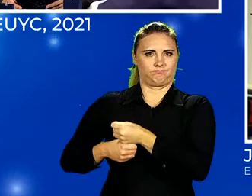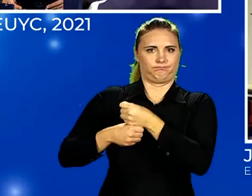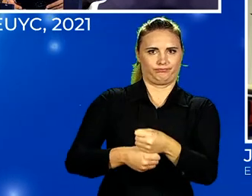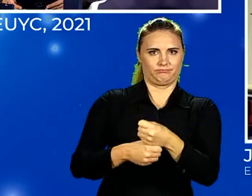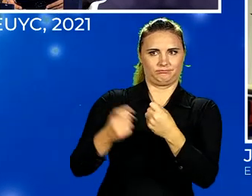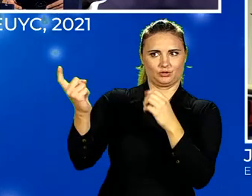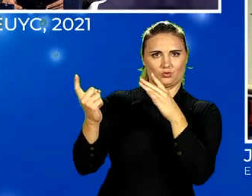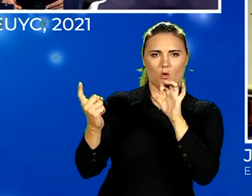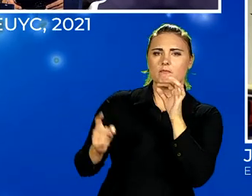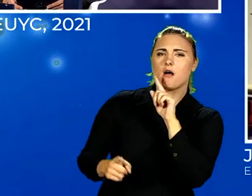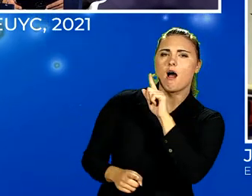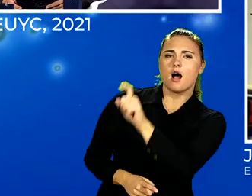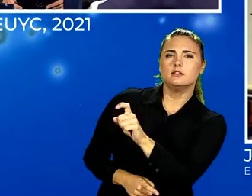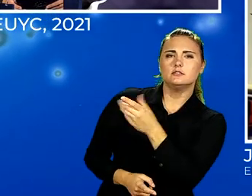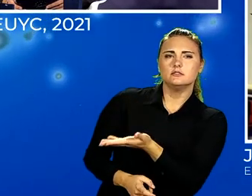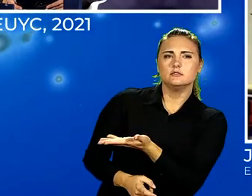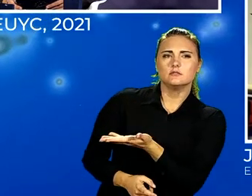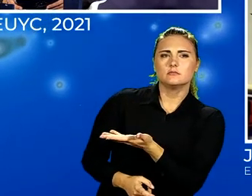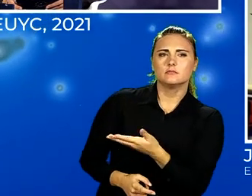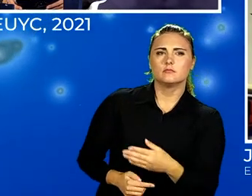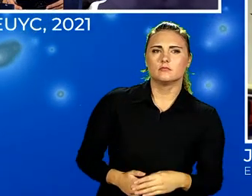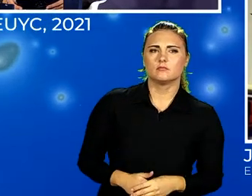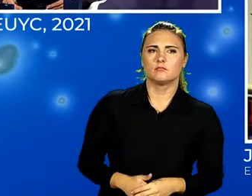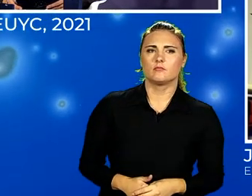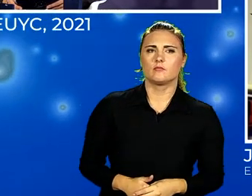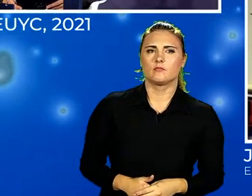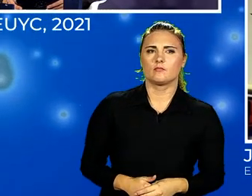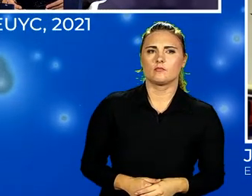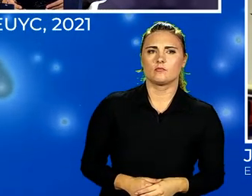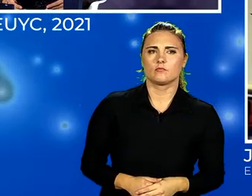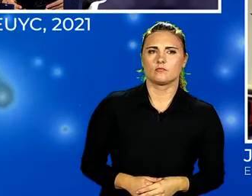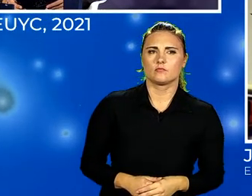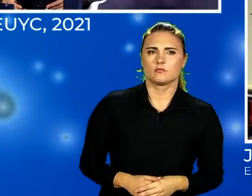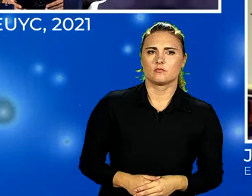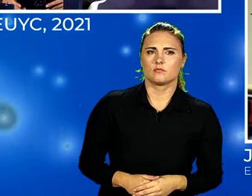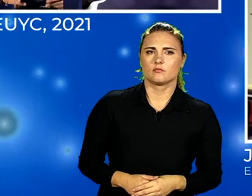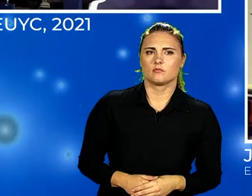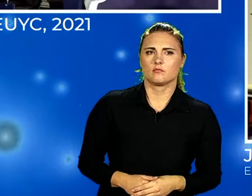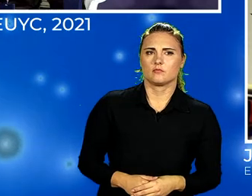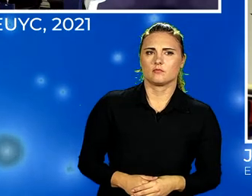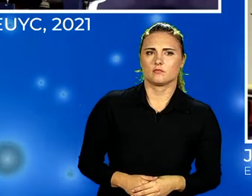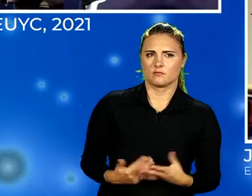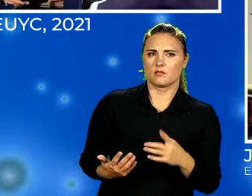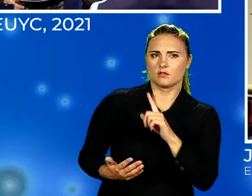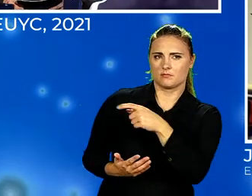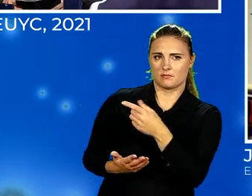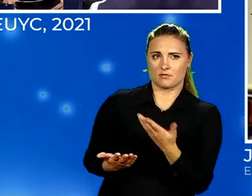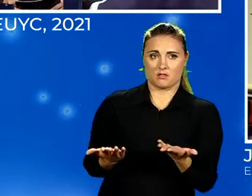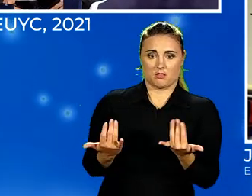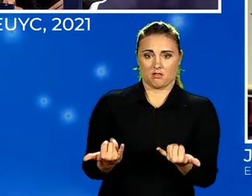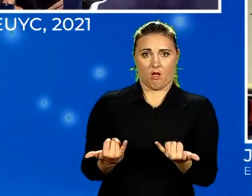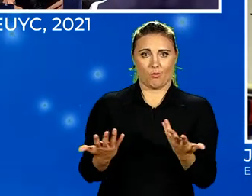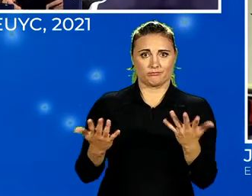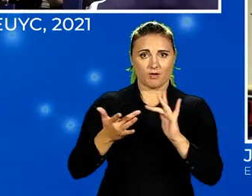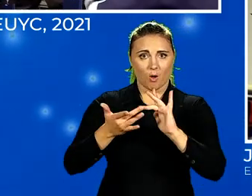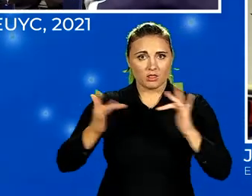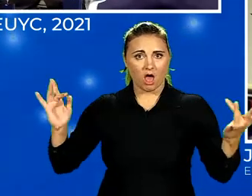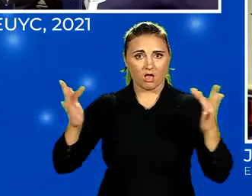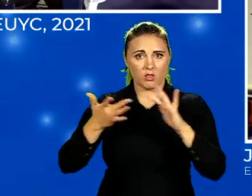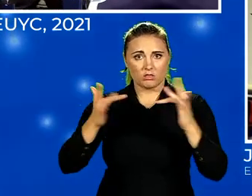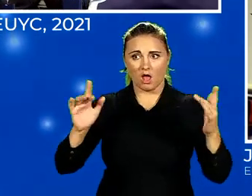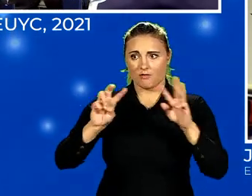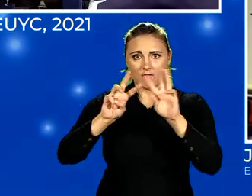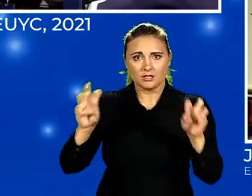Council of Europe, and it's the body that actually had to work online throughout its whole mandate. You work in a very specific structure where you're meeting,